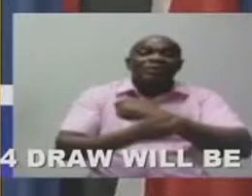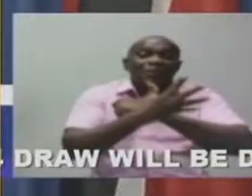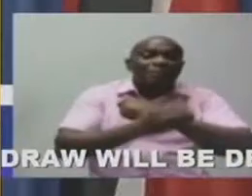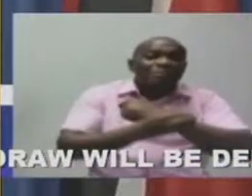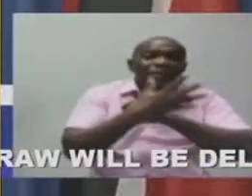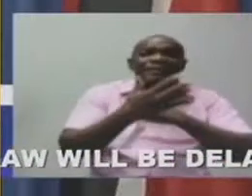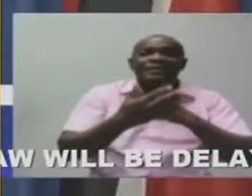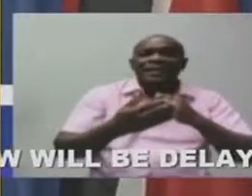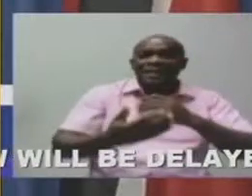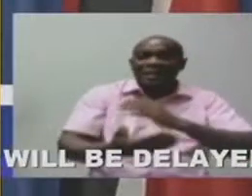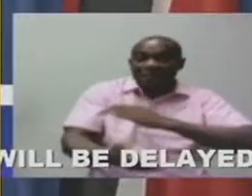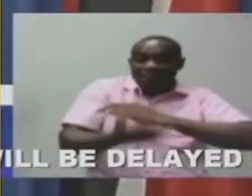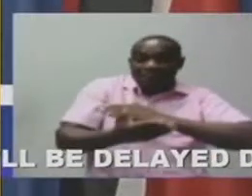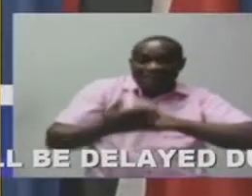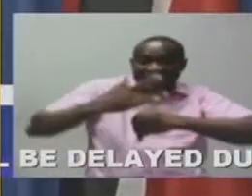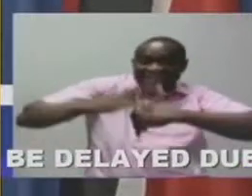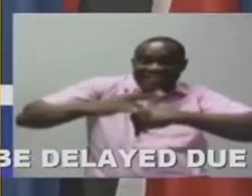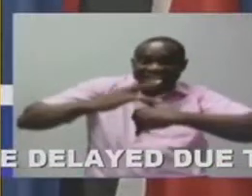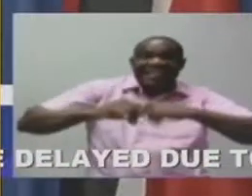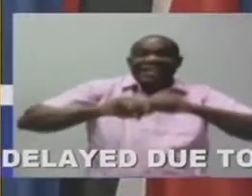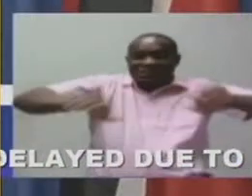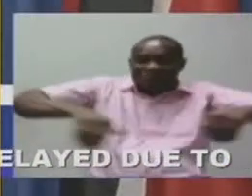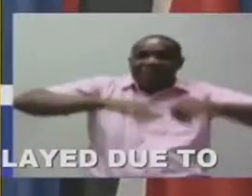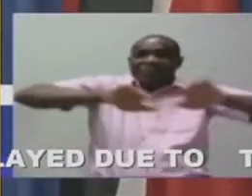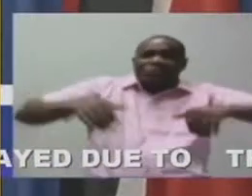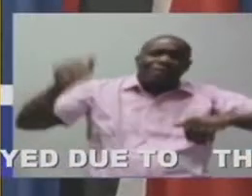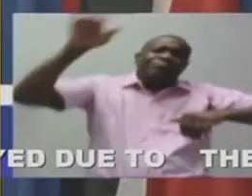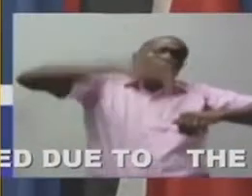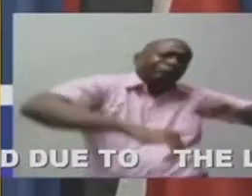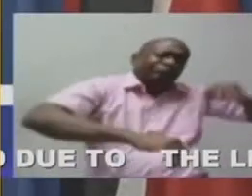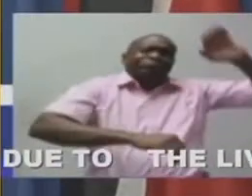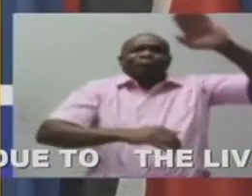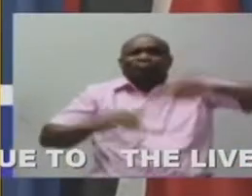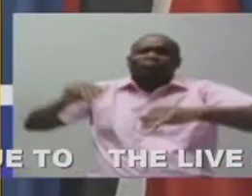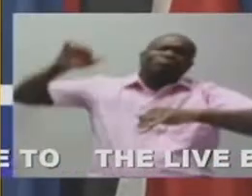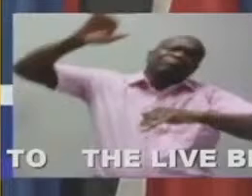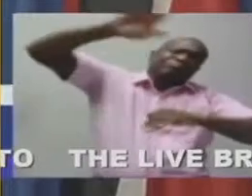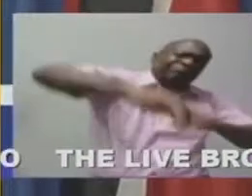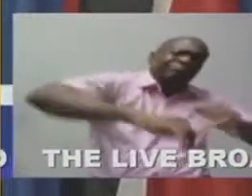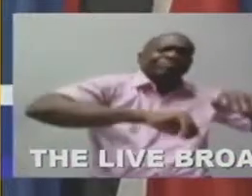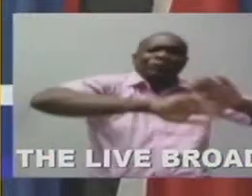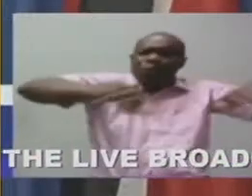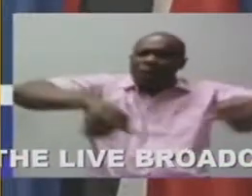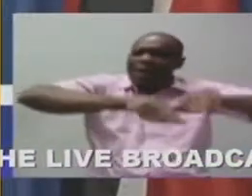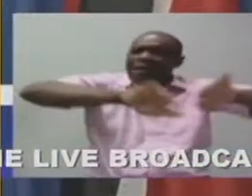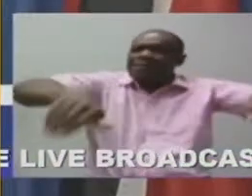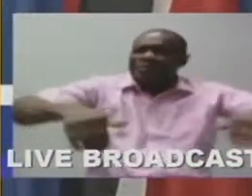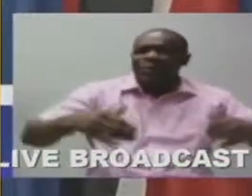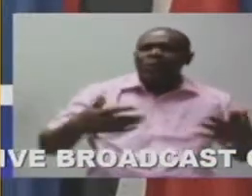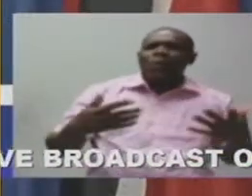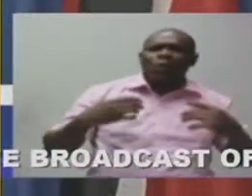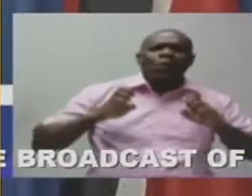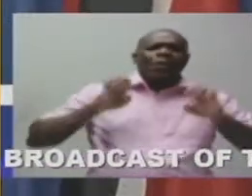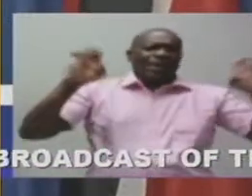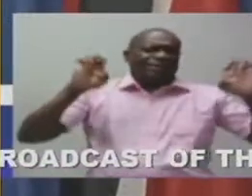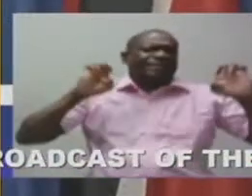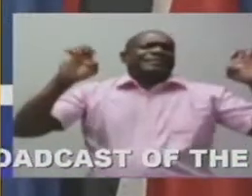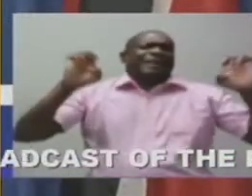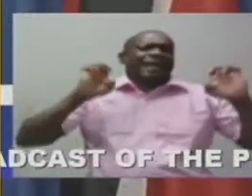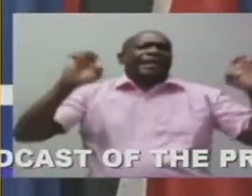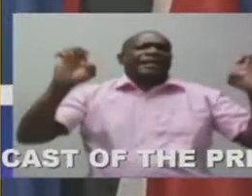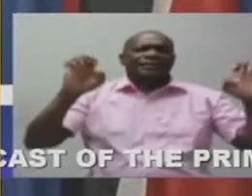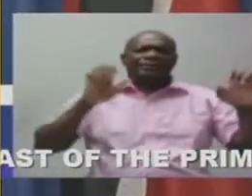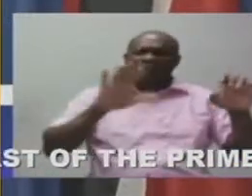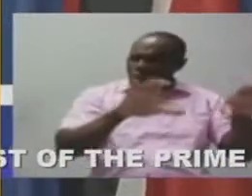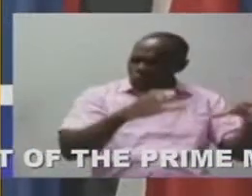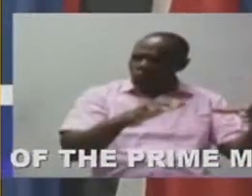that going, and I presume that in the very near future we should be able to do that and just absorb that element